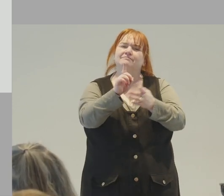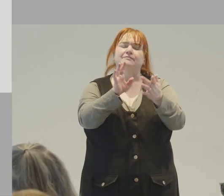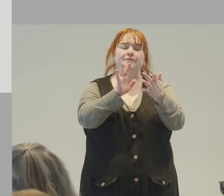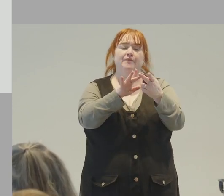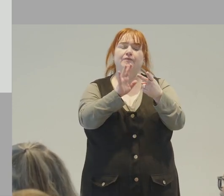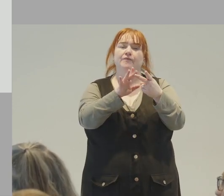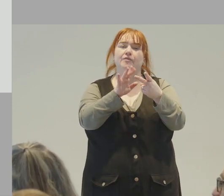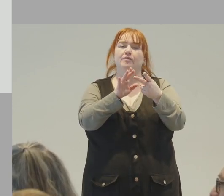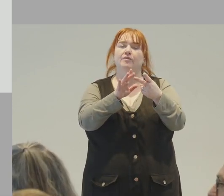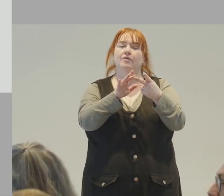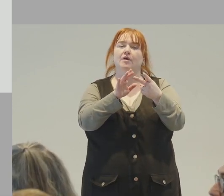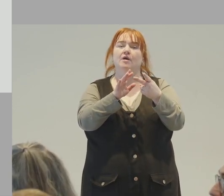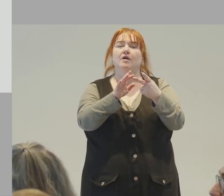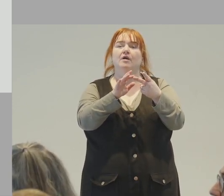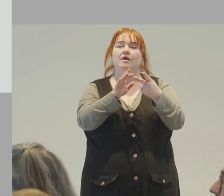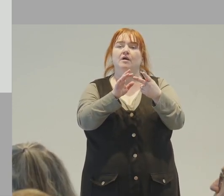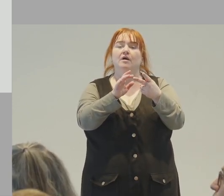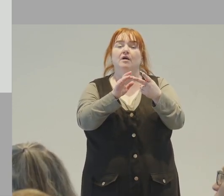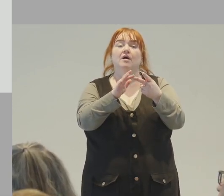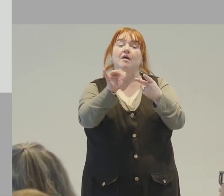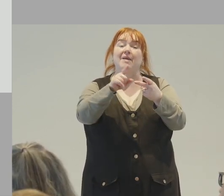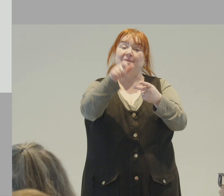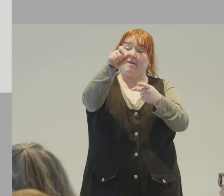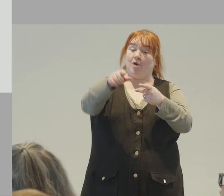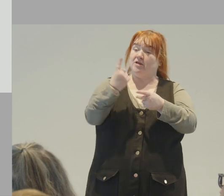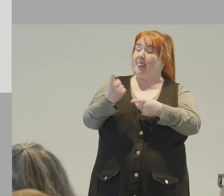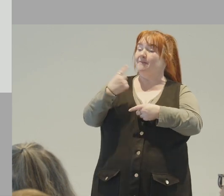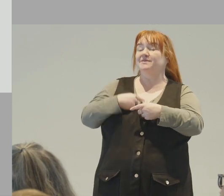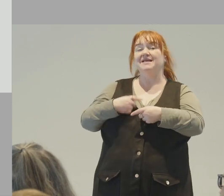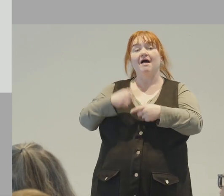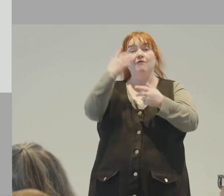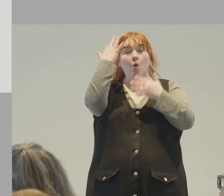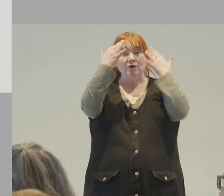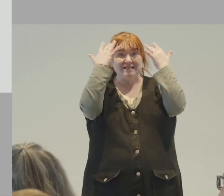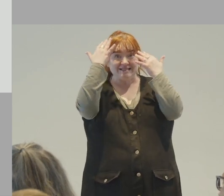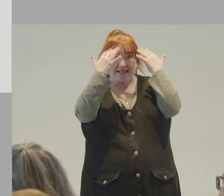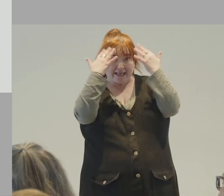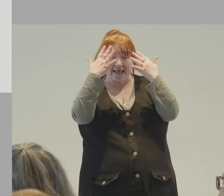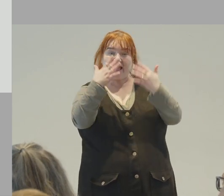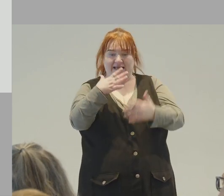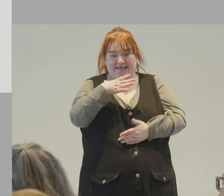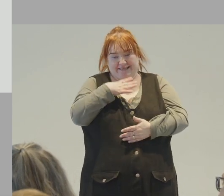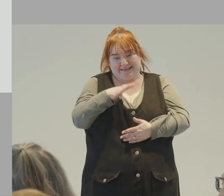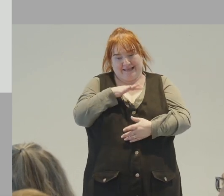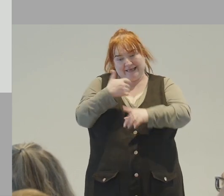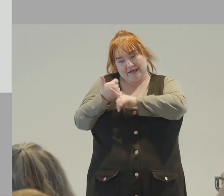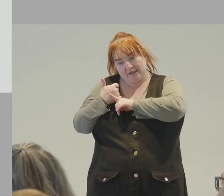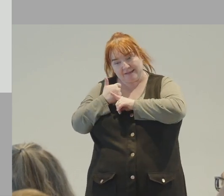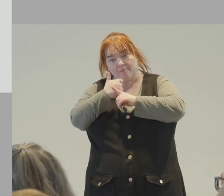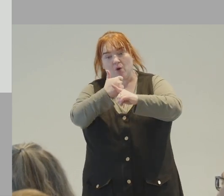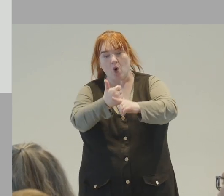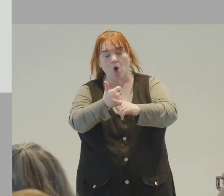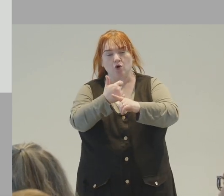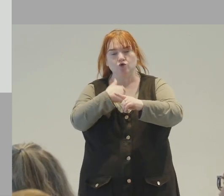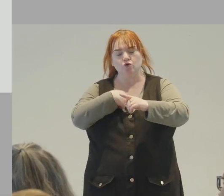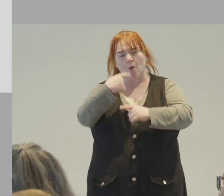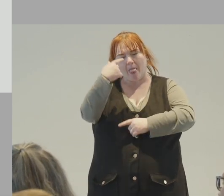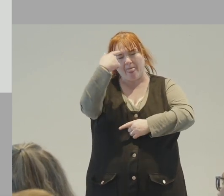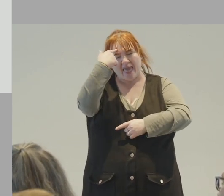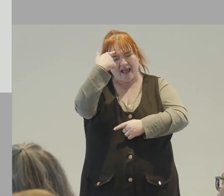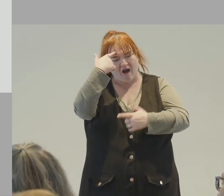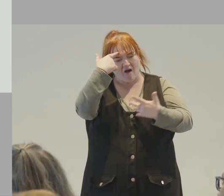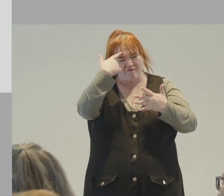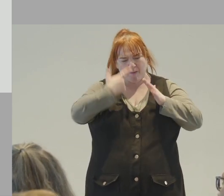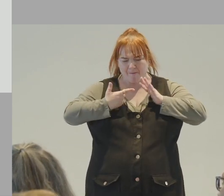gives on their website. If a person is autistic and might need some support to come up with strategies of how to